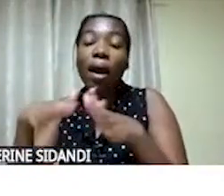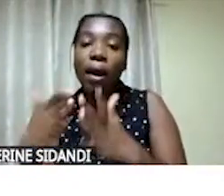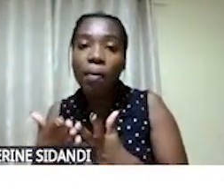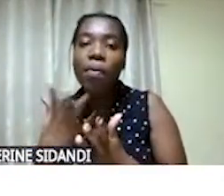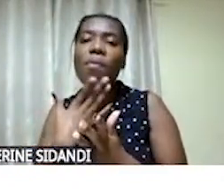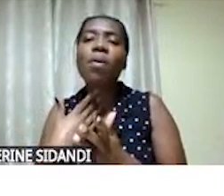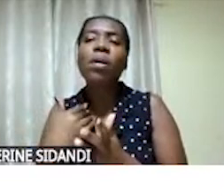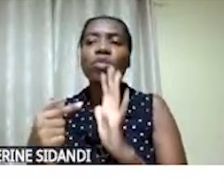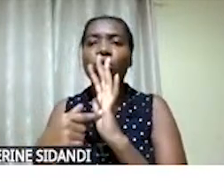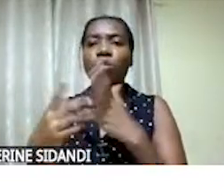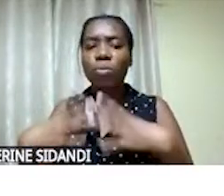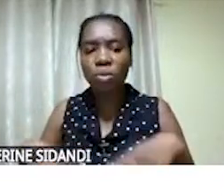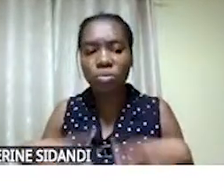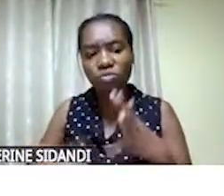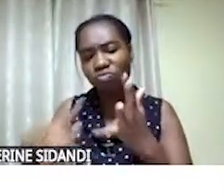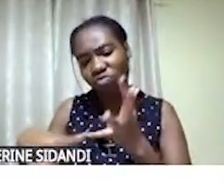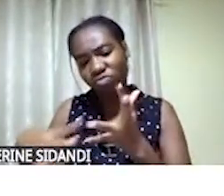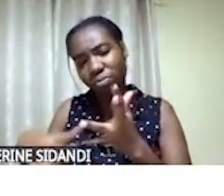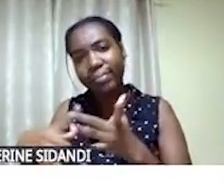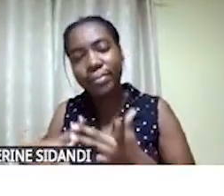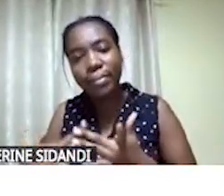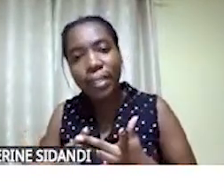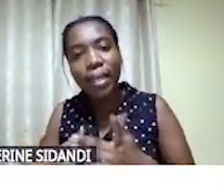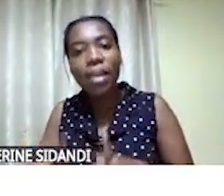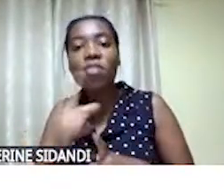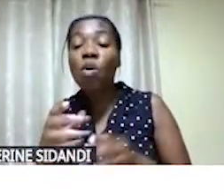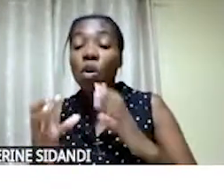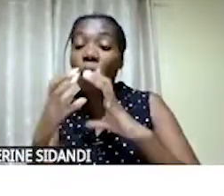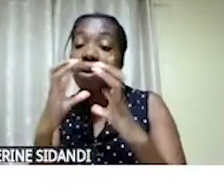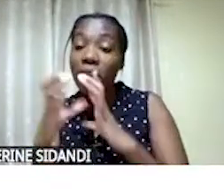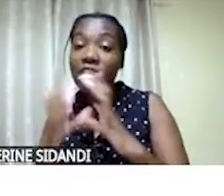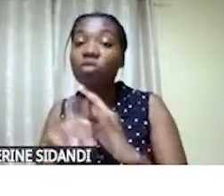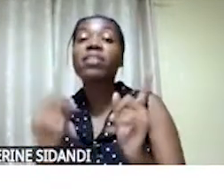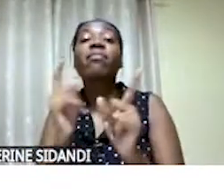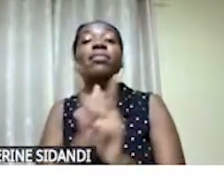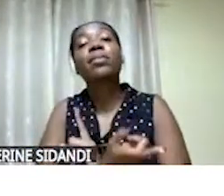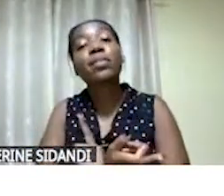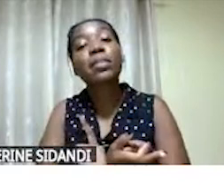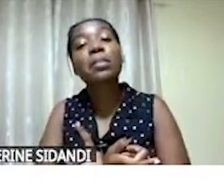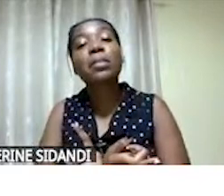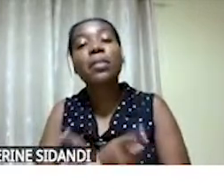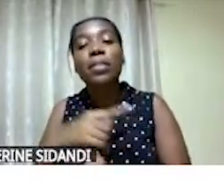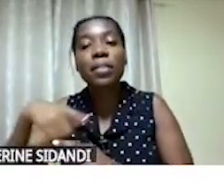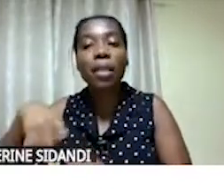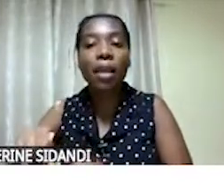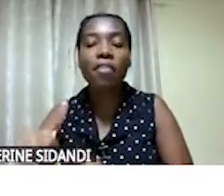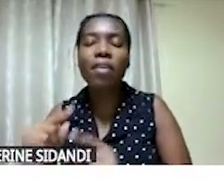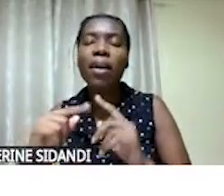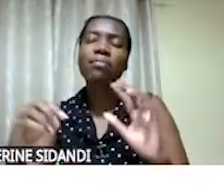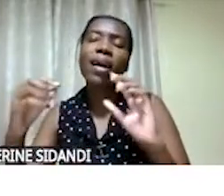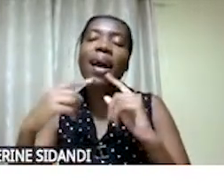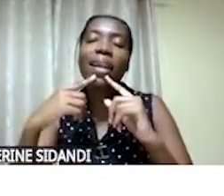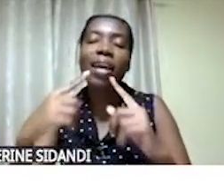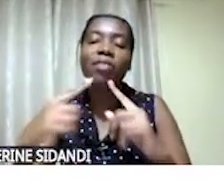that. So then how they communicate, how they position themselves in their market, how they develop